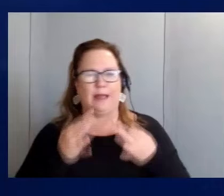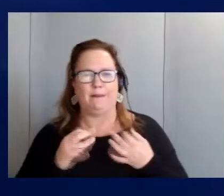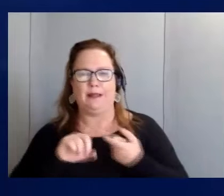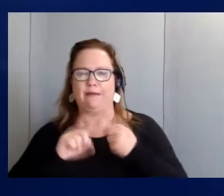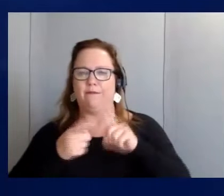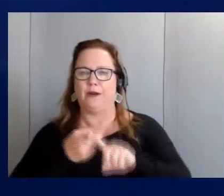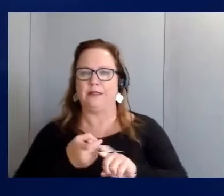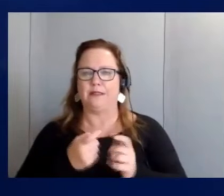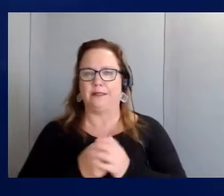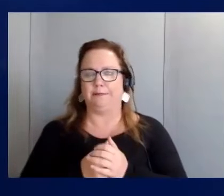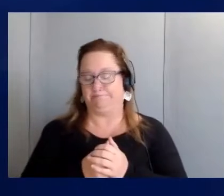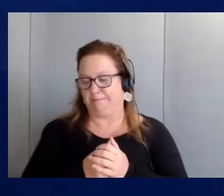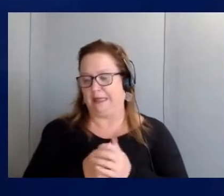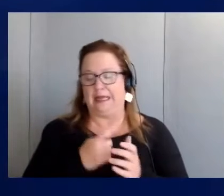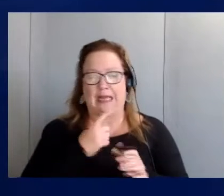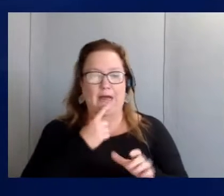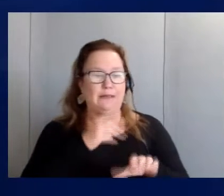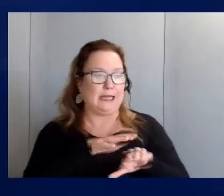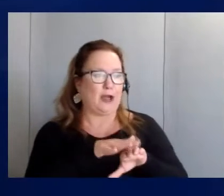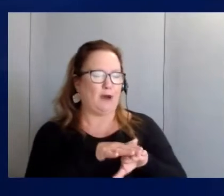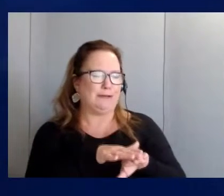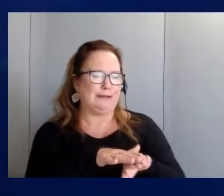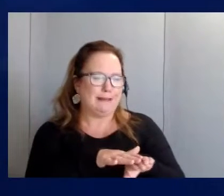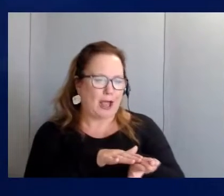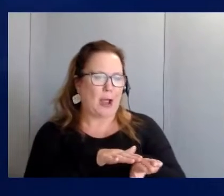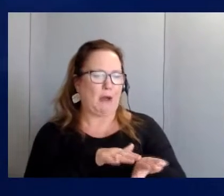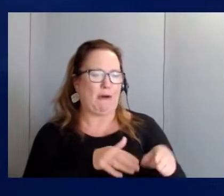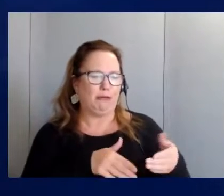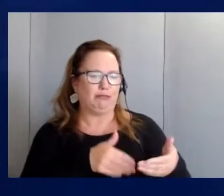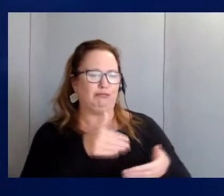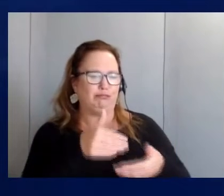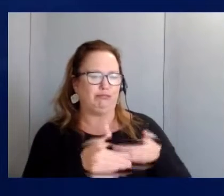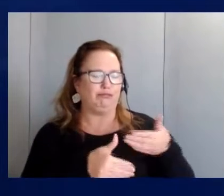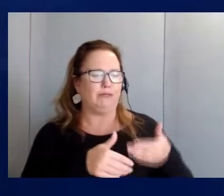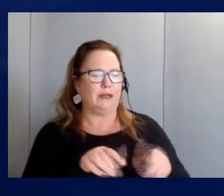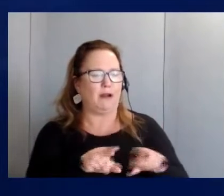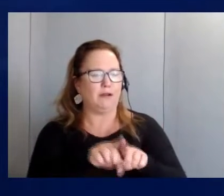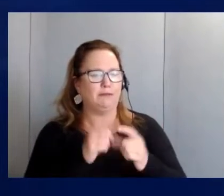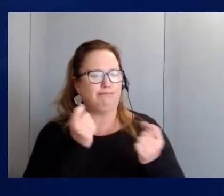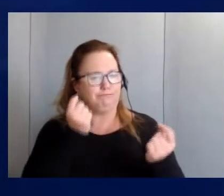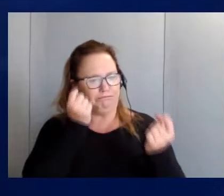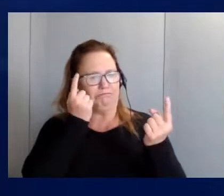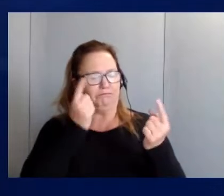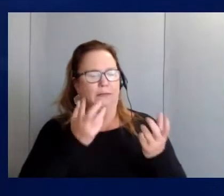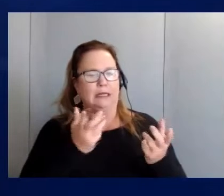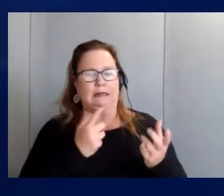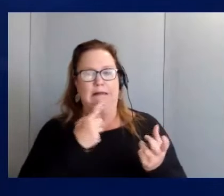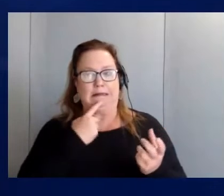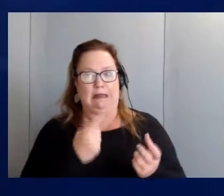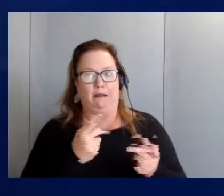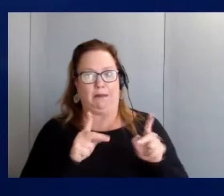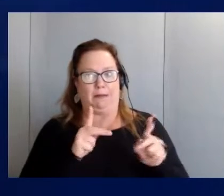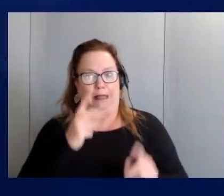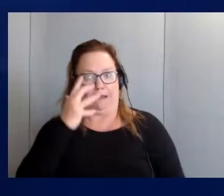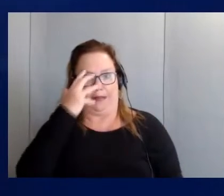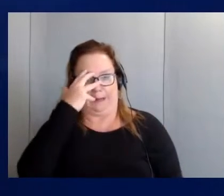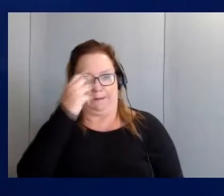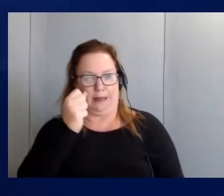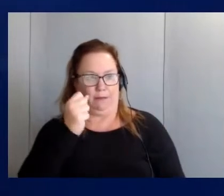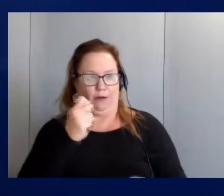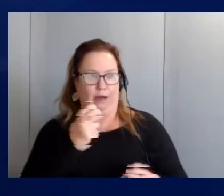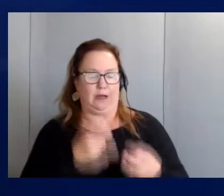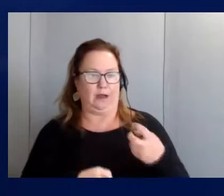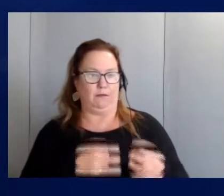to go slow and to be understanding, right? So we always need to, to tell someone they have a memory problem is really not as helpful as